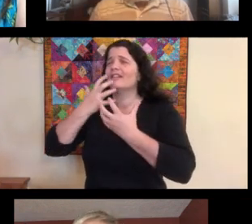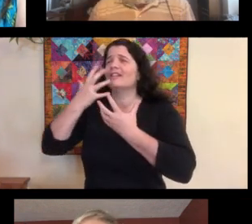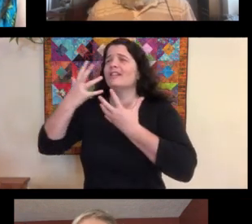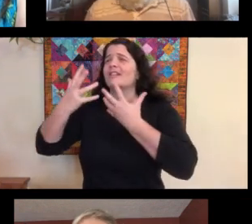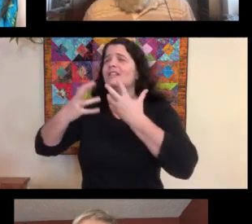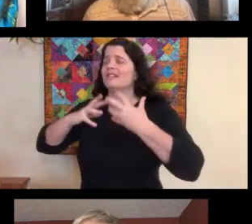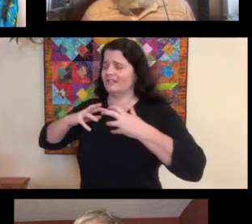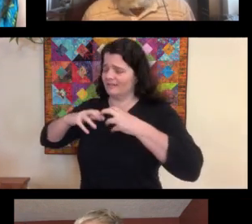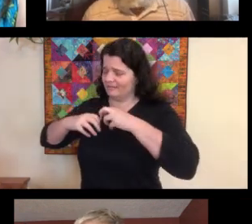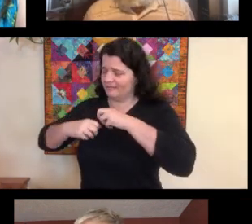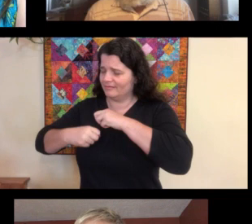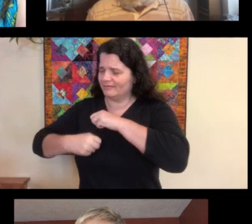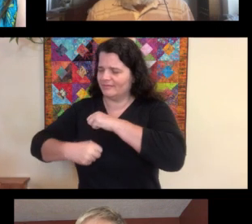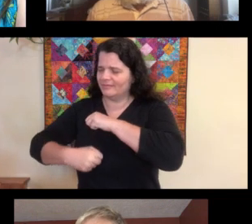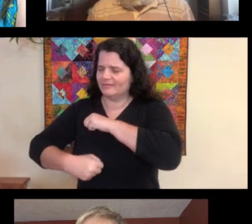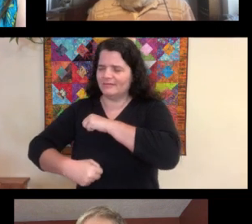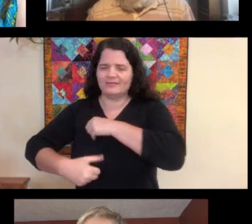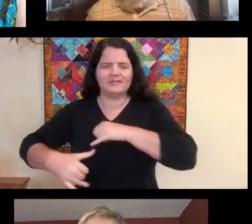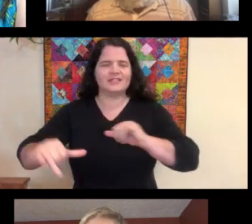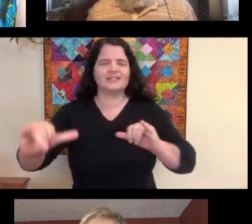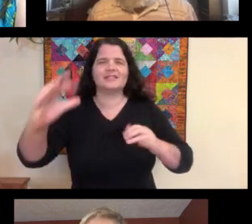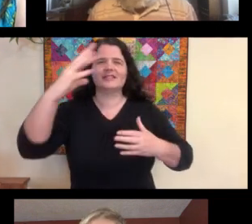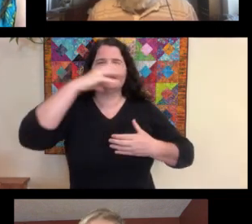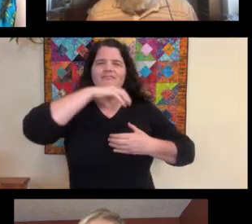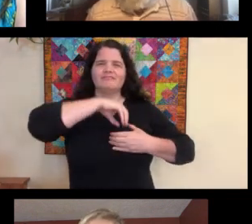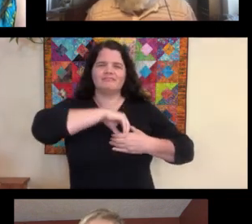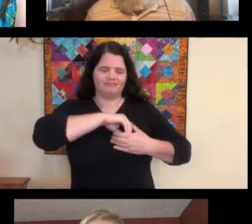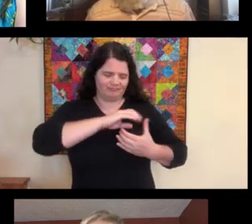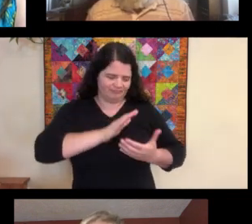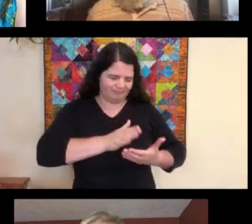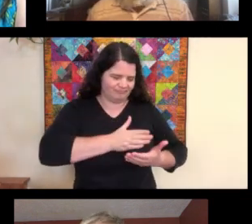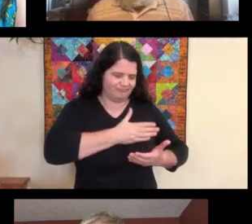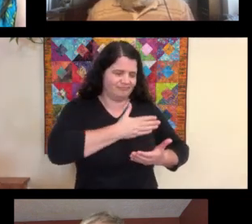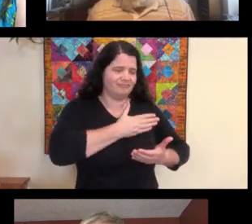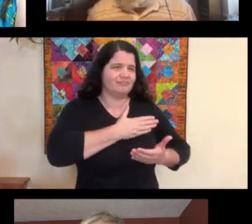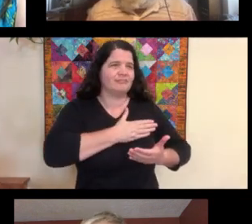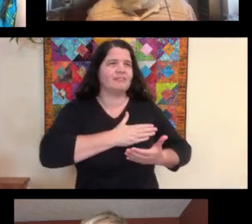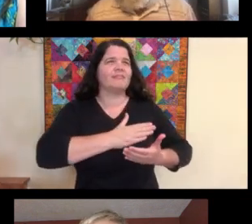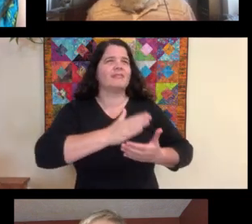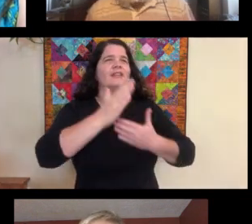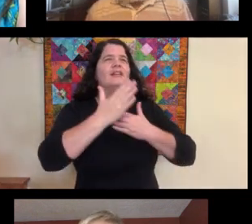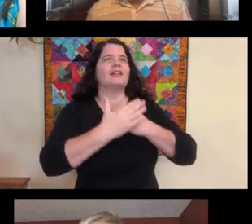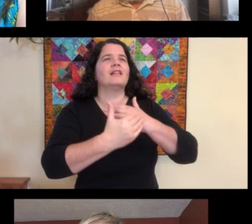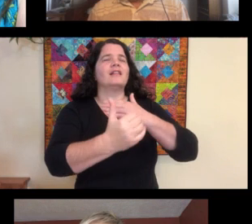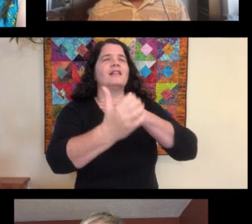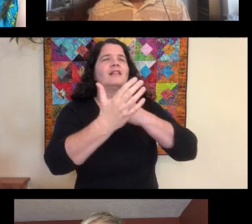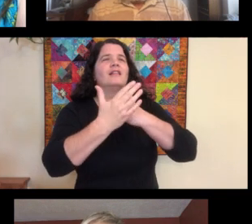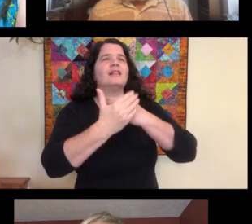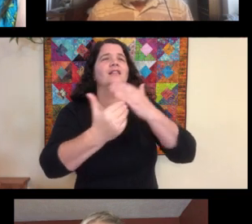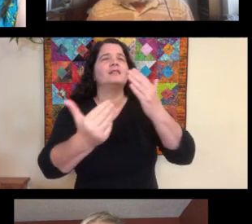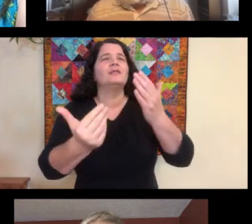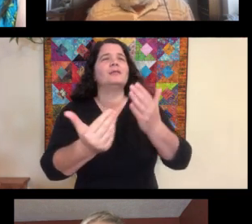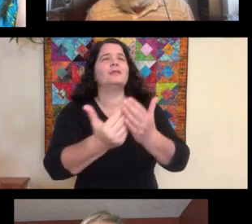lamentation. I hear the real, though far off hill, that hills